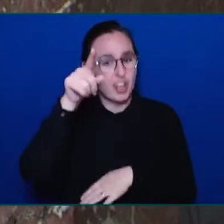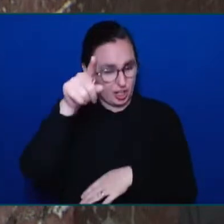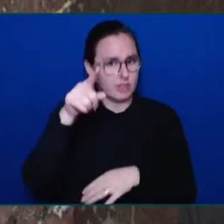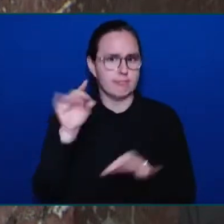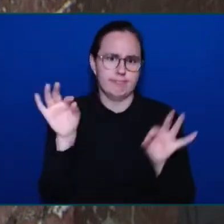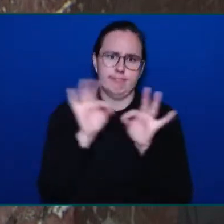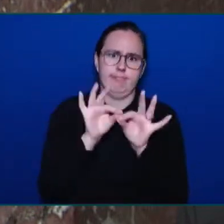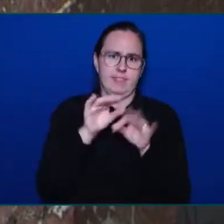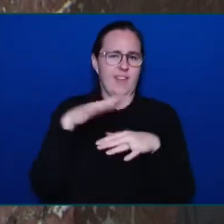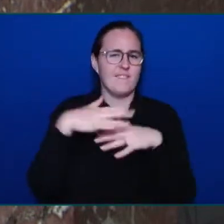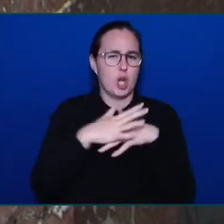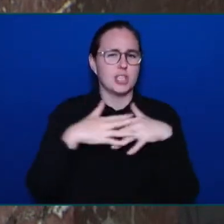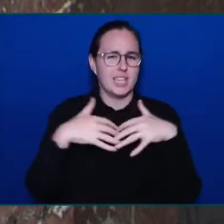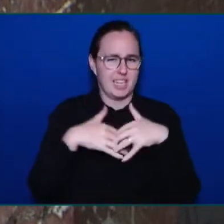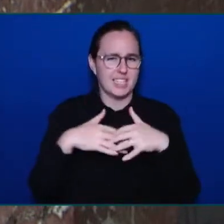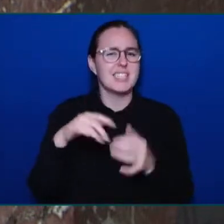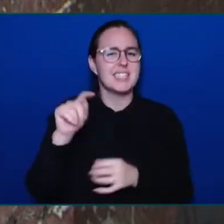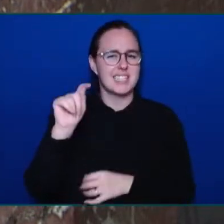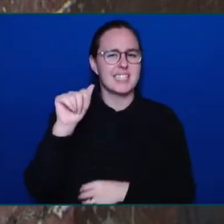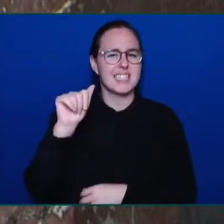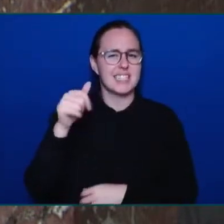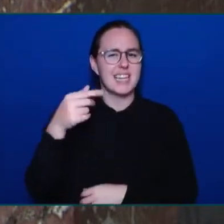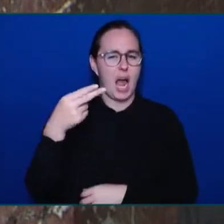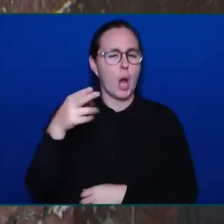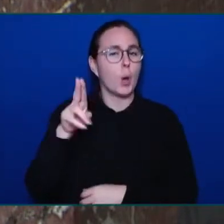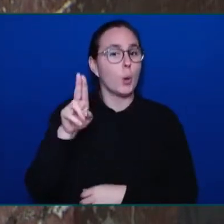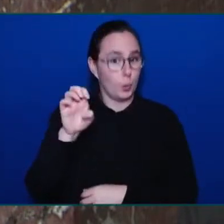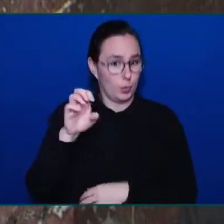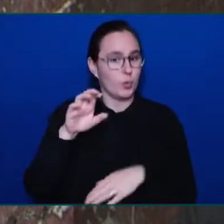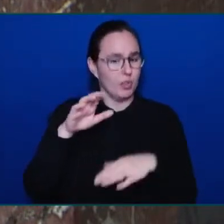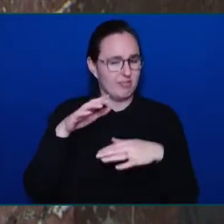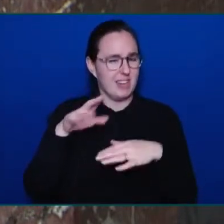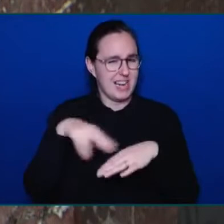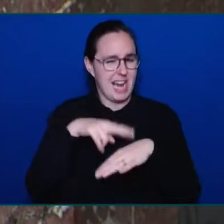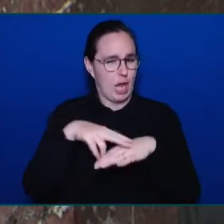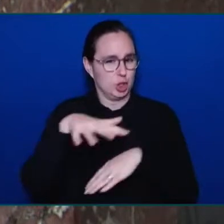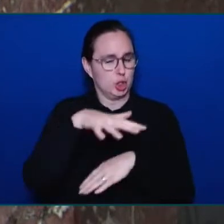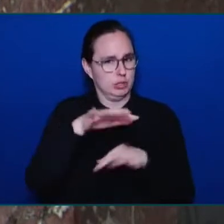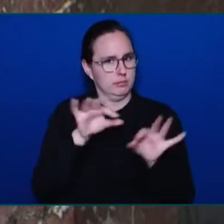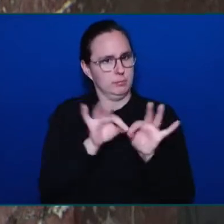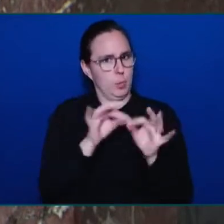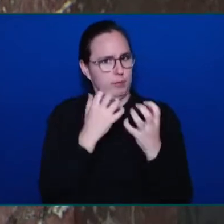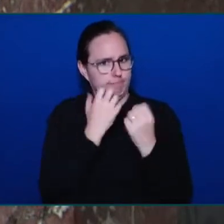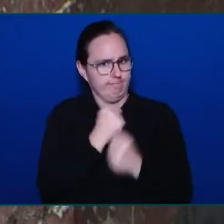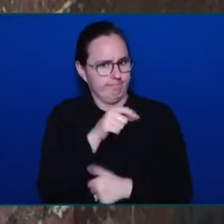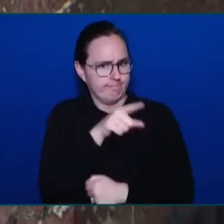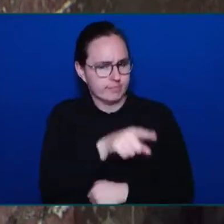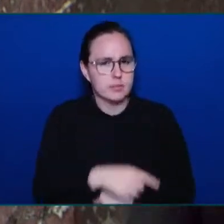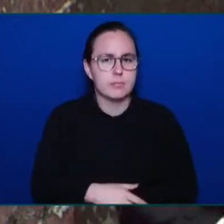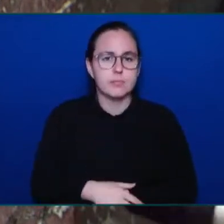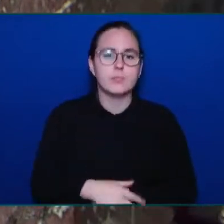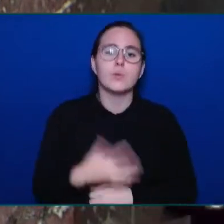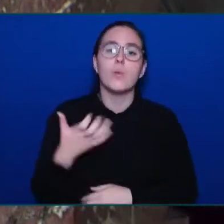province in bringing people together. Would the House please join me in making spokesperson Tom feel very welcome?